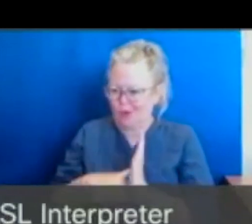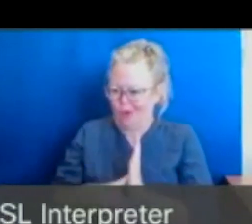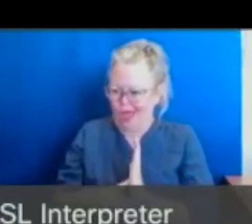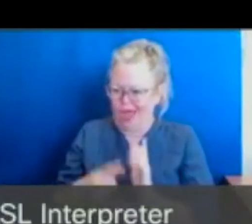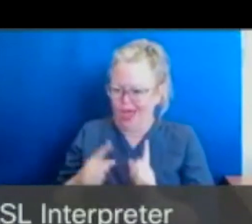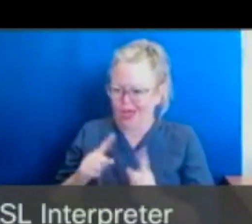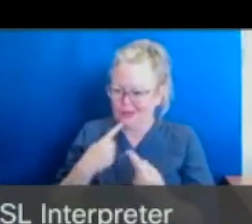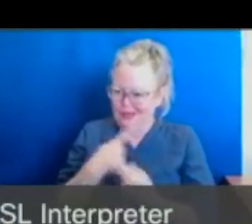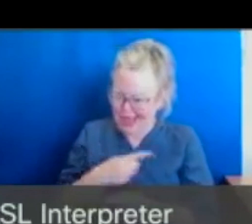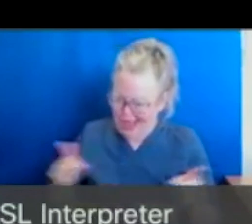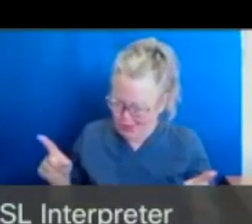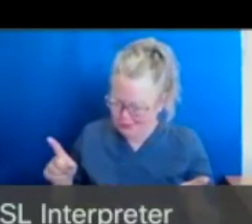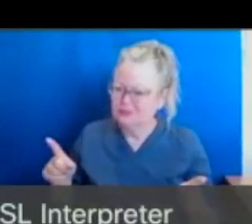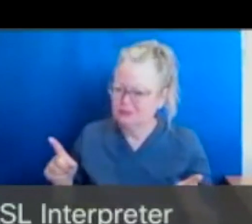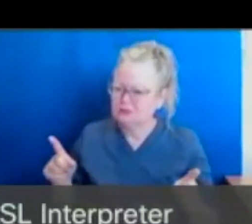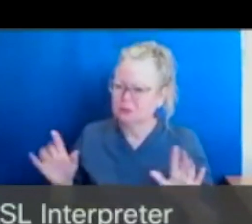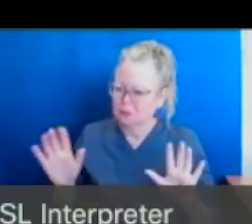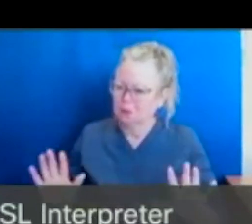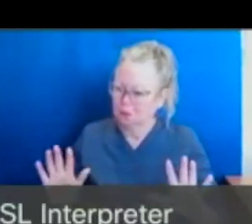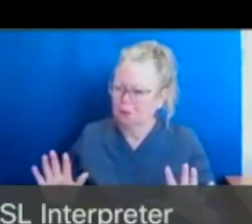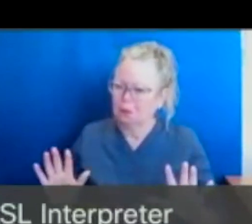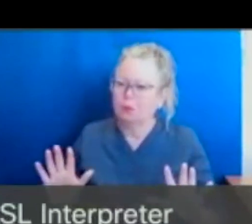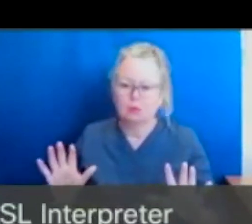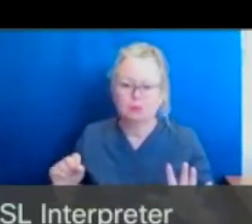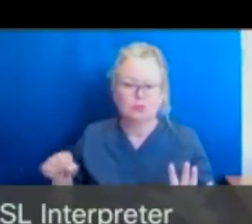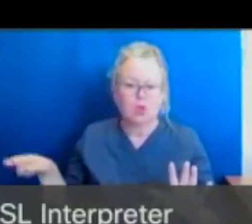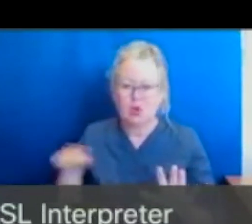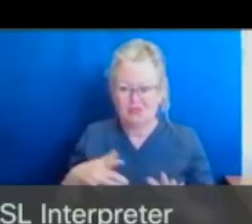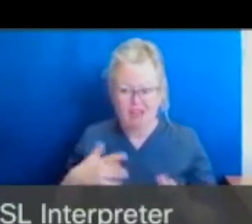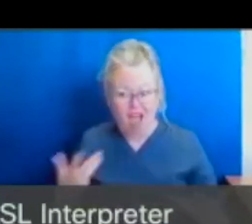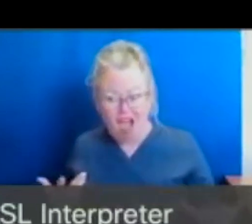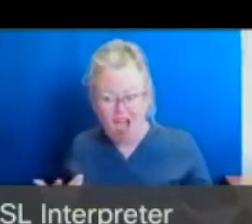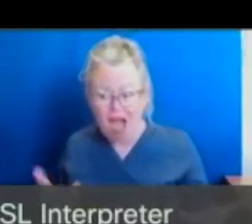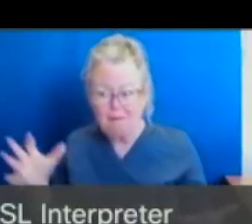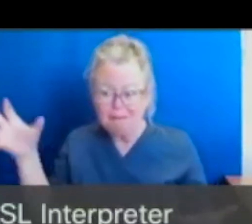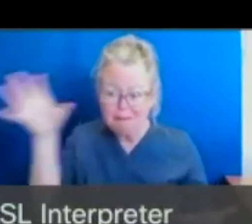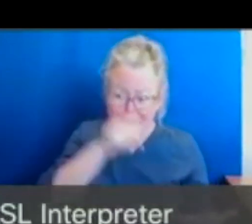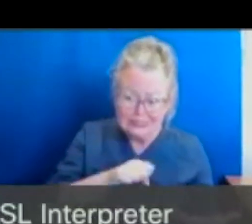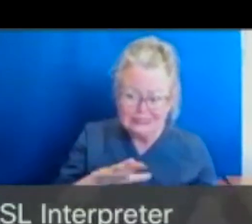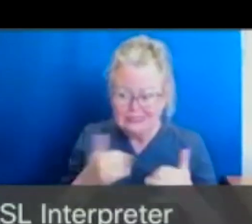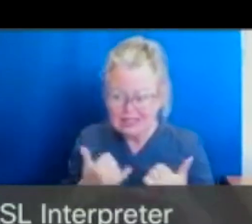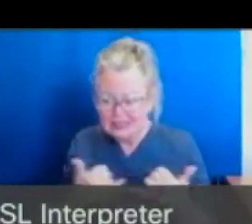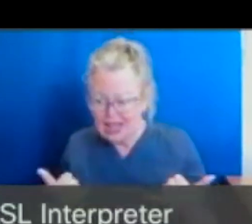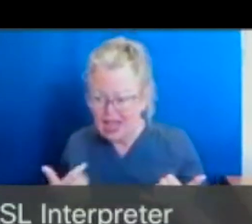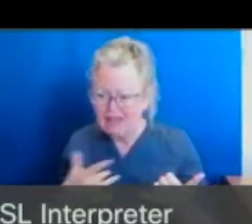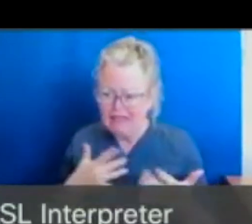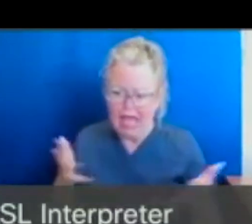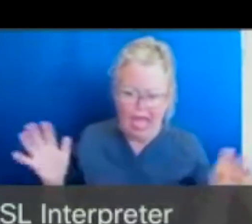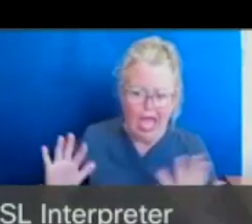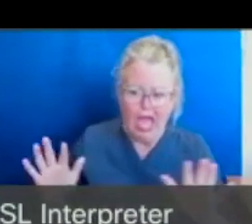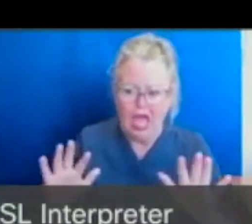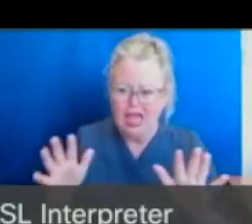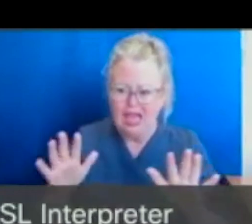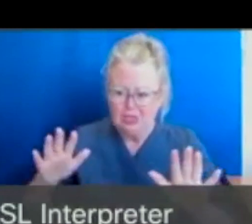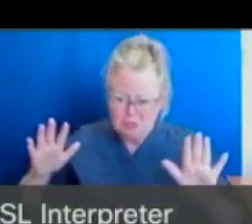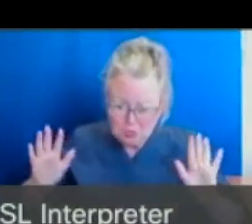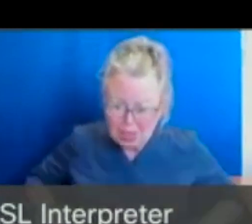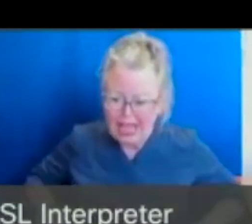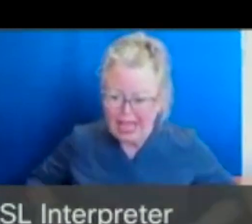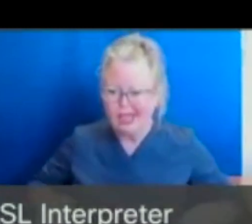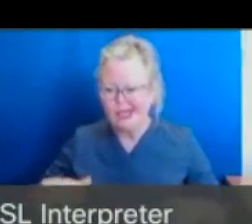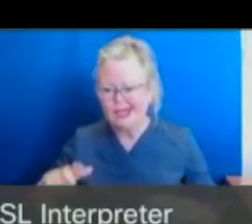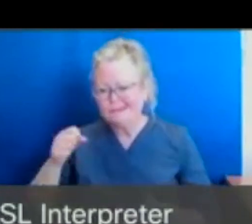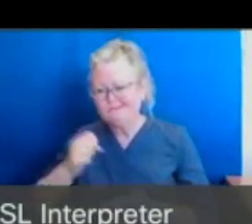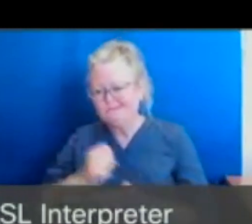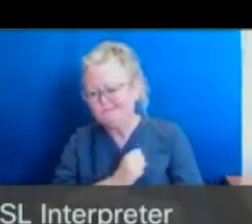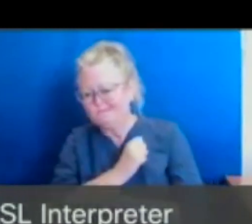grant opportunity. So it's completely understandable that people might be a little bit behind the curve and may have missed